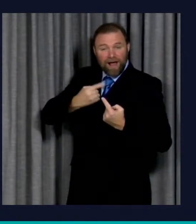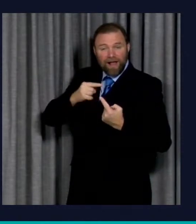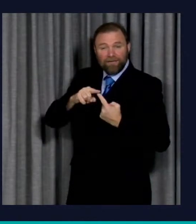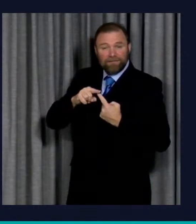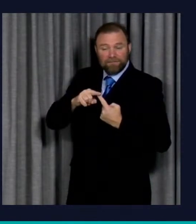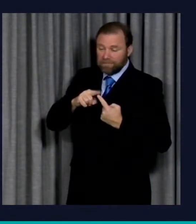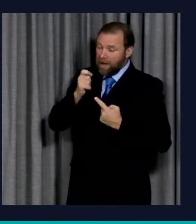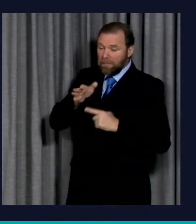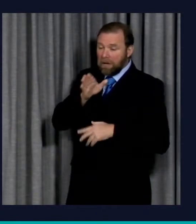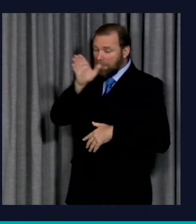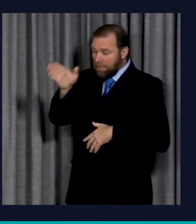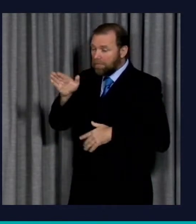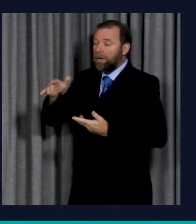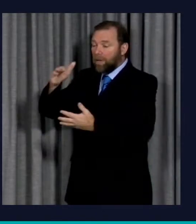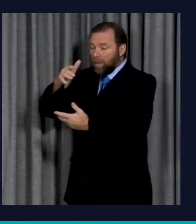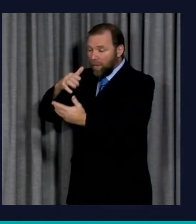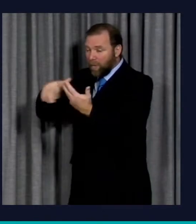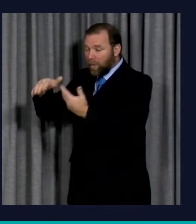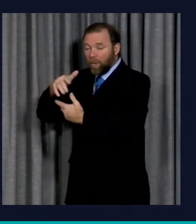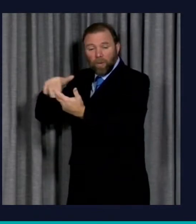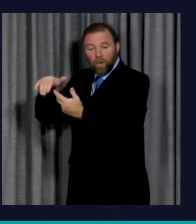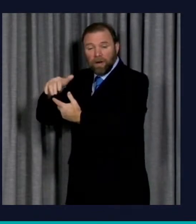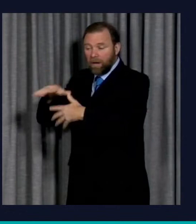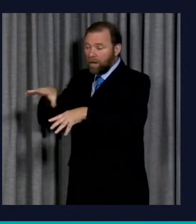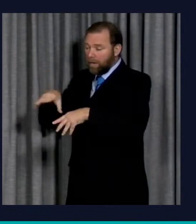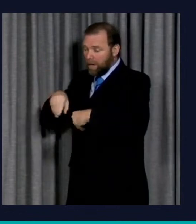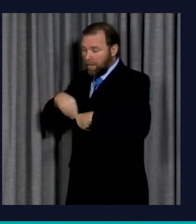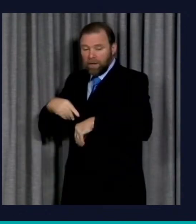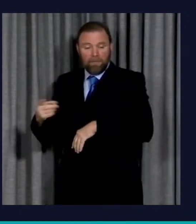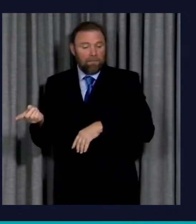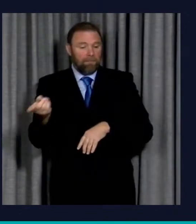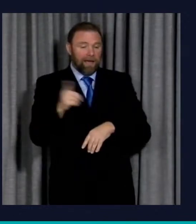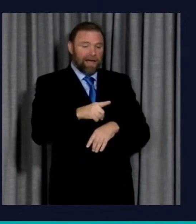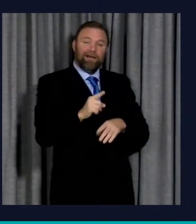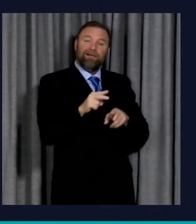which would result in you making a decision that